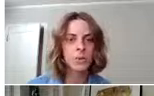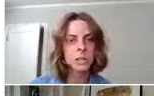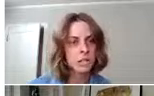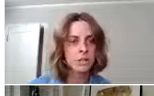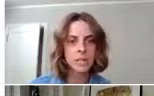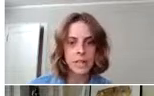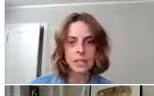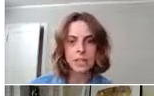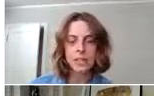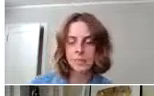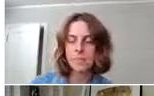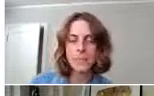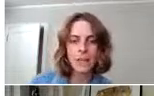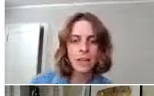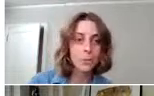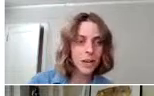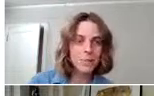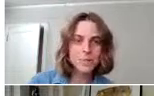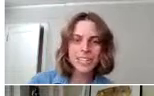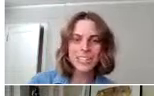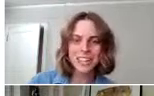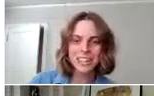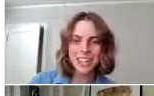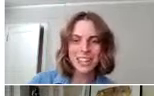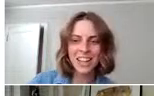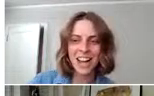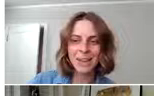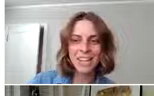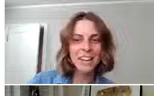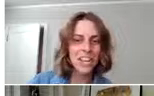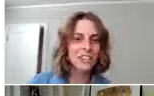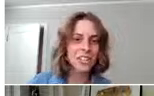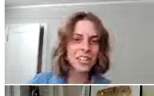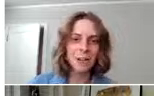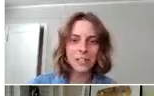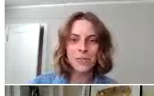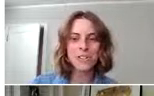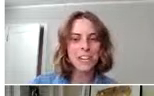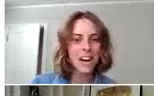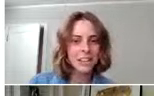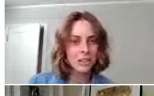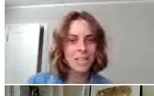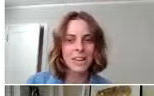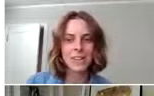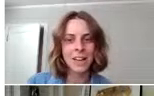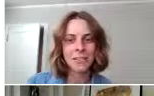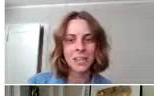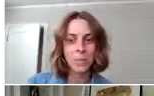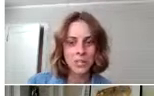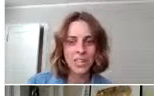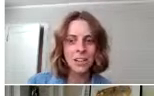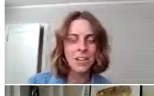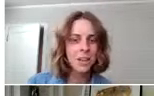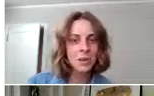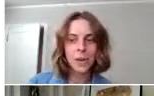stories told at each of these sites. So my name is Mackenzie Dunstan, and I'm the Education and Outreach Coordinator at the James Castle House